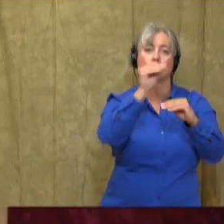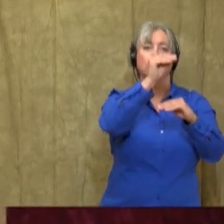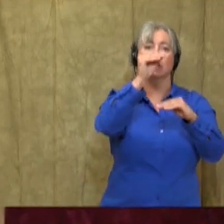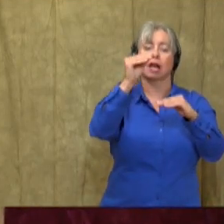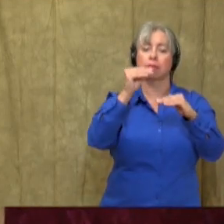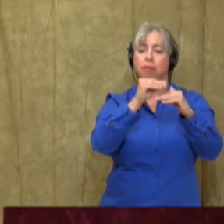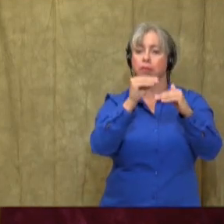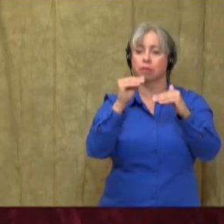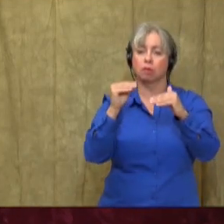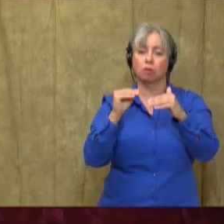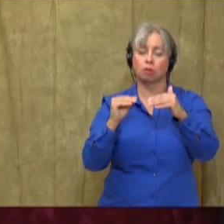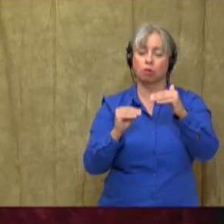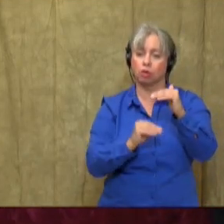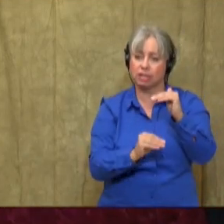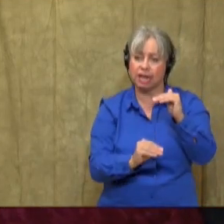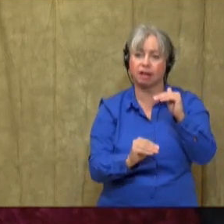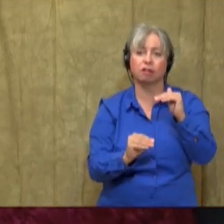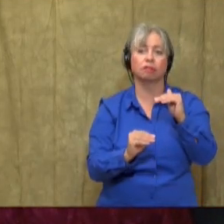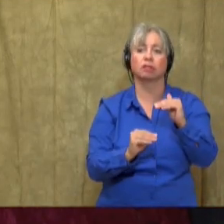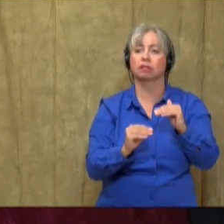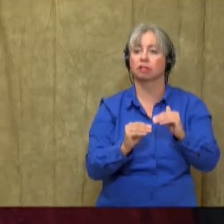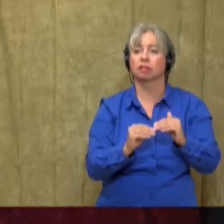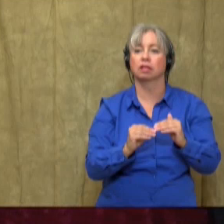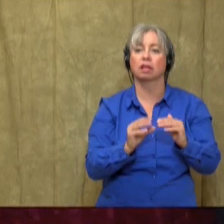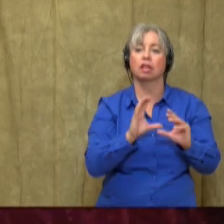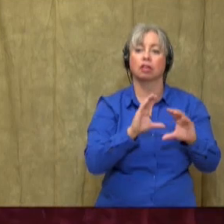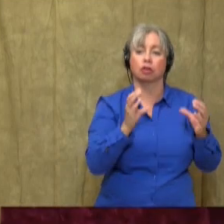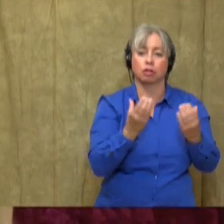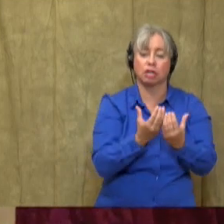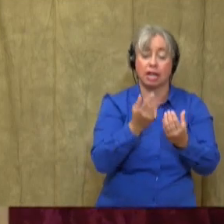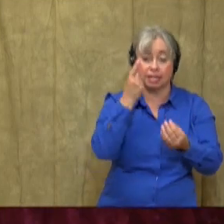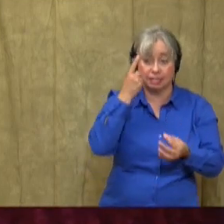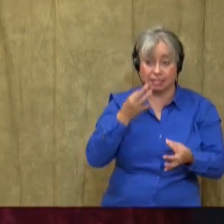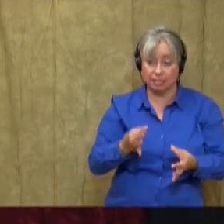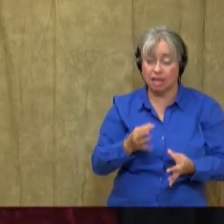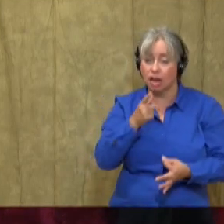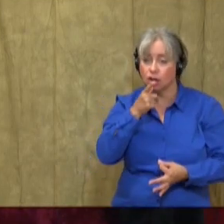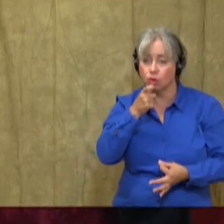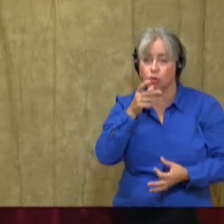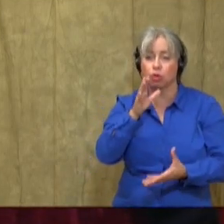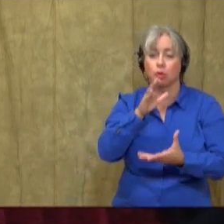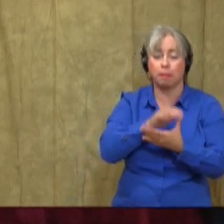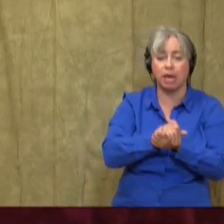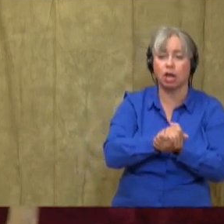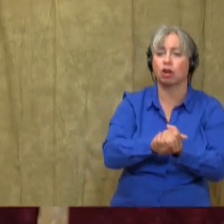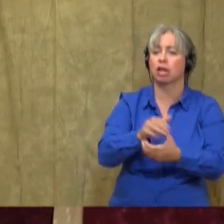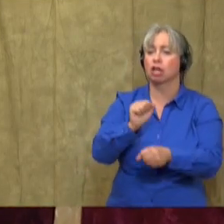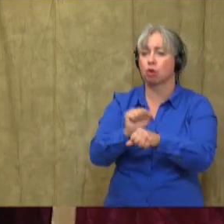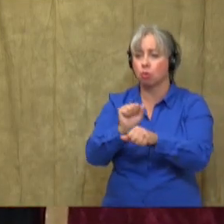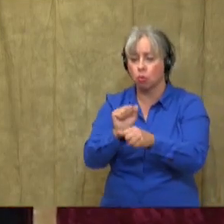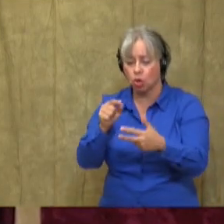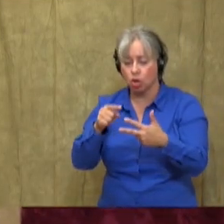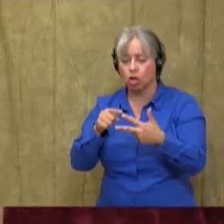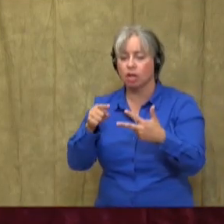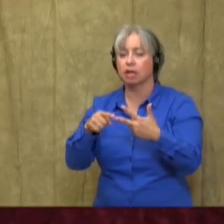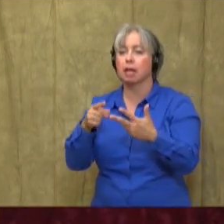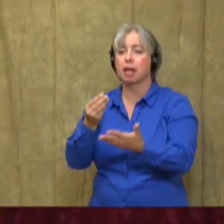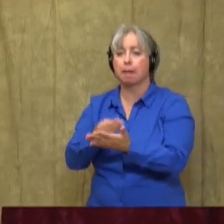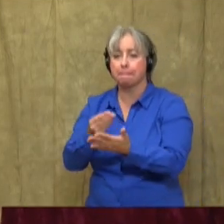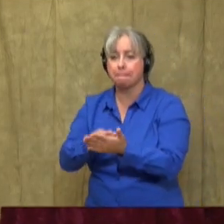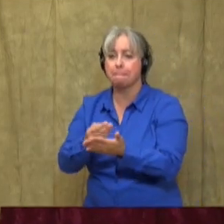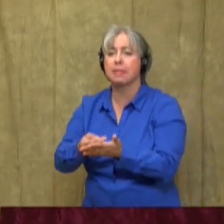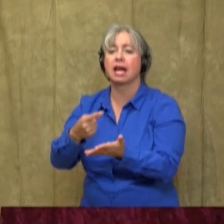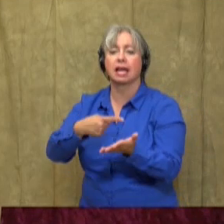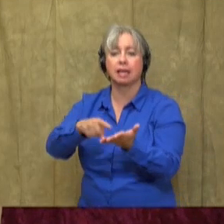or down in class. Your class determined who you married, what kind of work you did, how much money you were